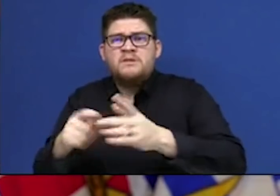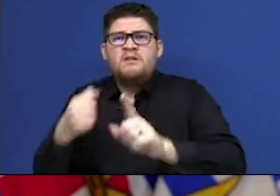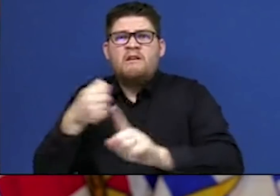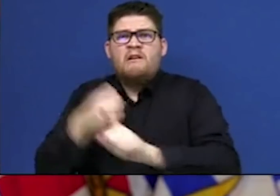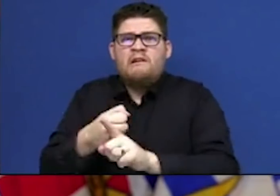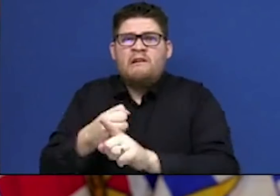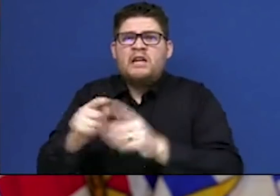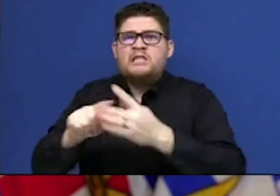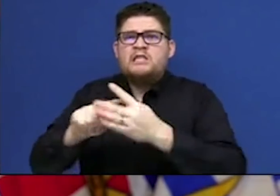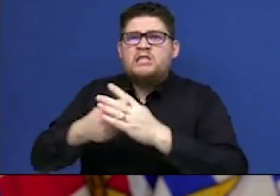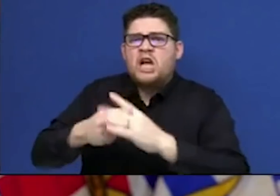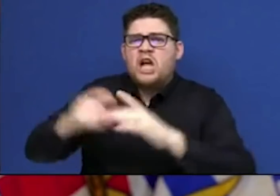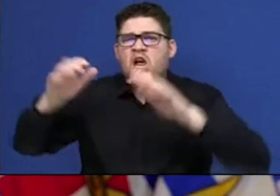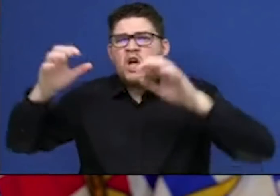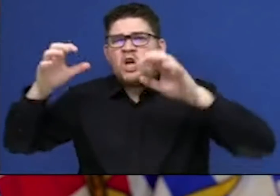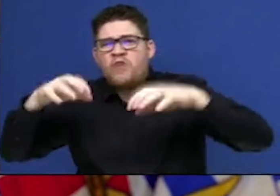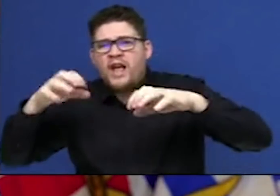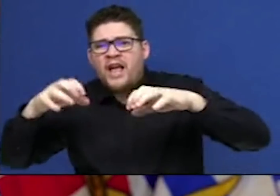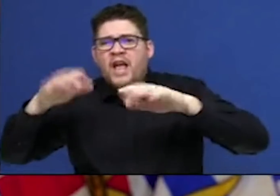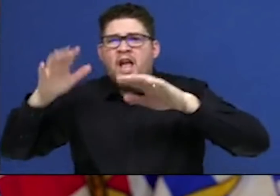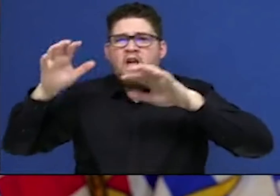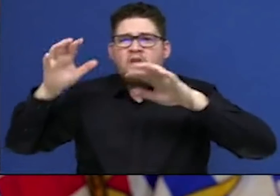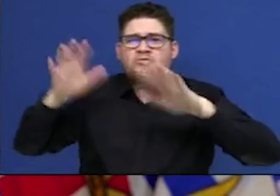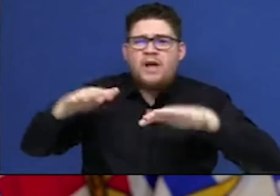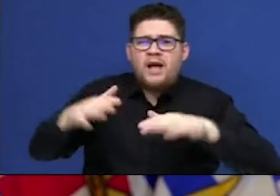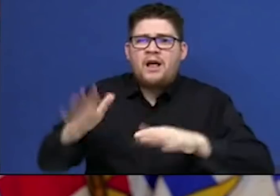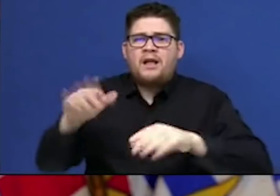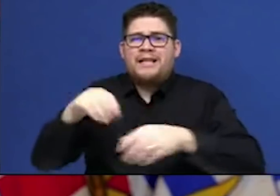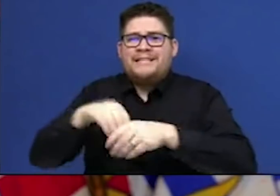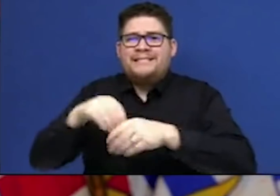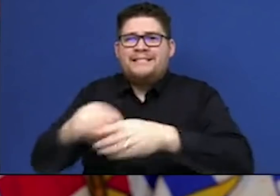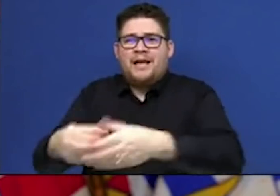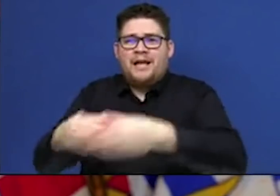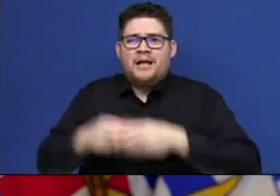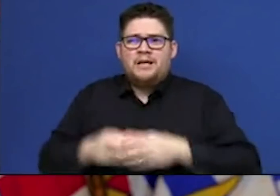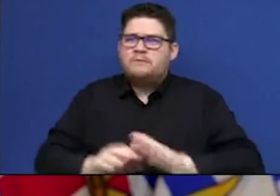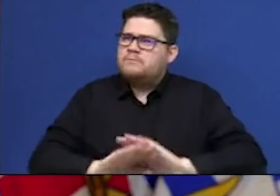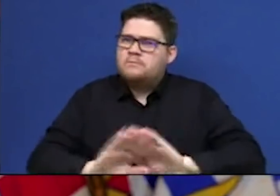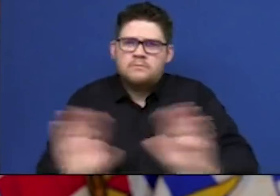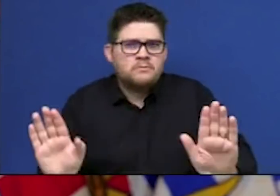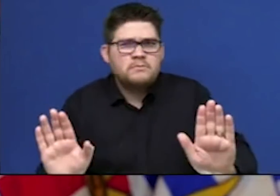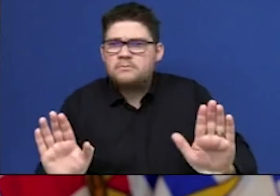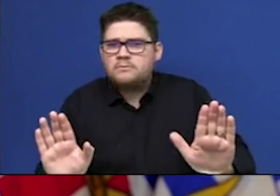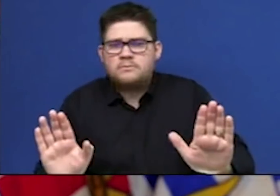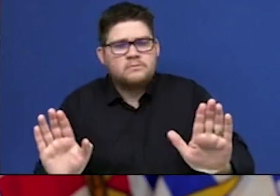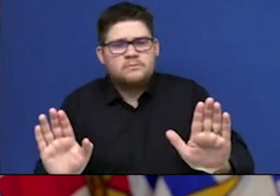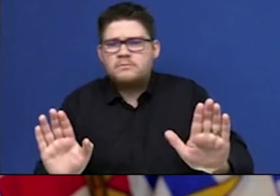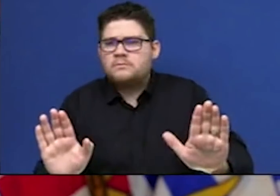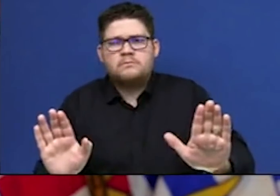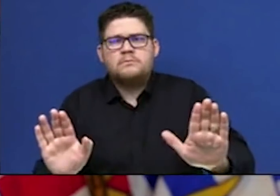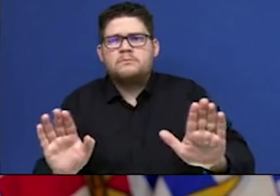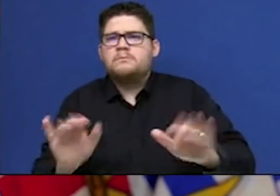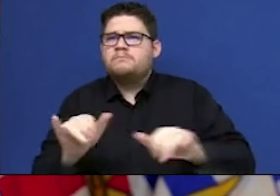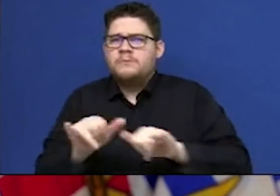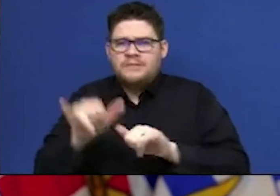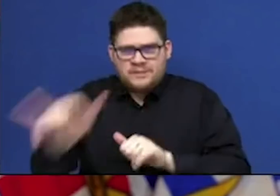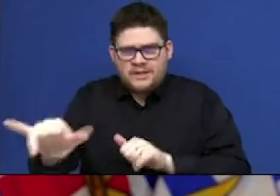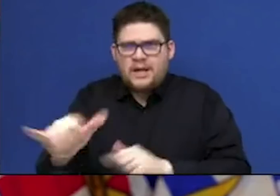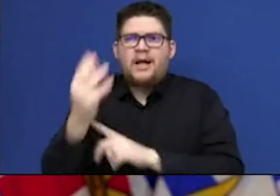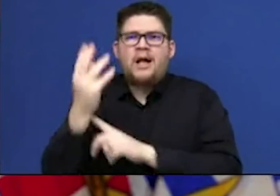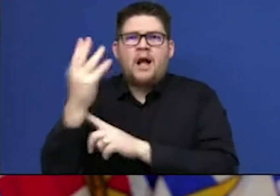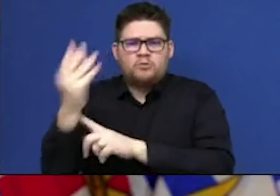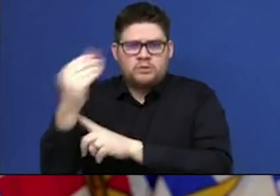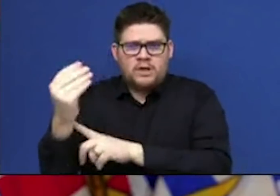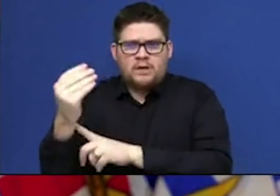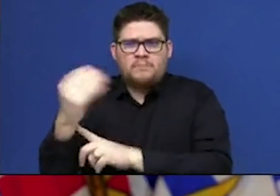is always a difficult decision, and I can say that we have been agonizing over this across the province with